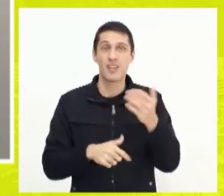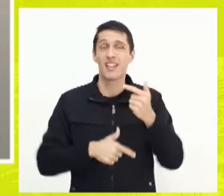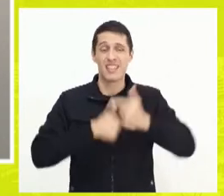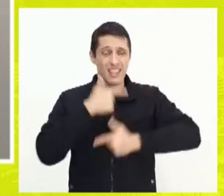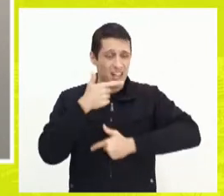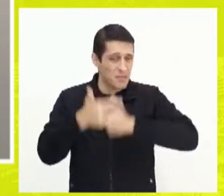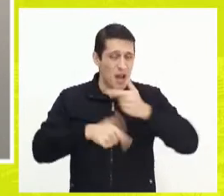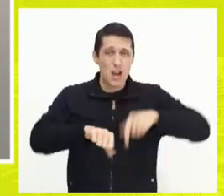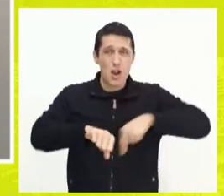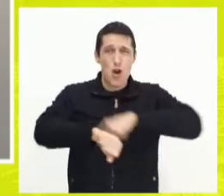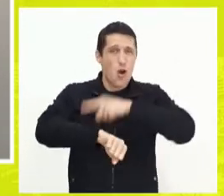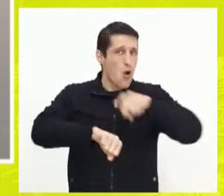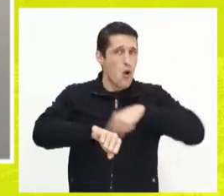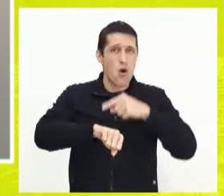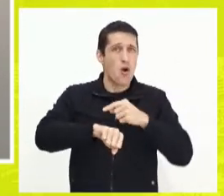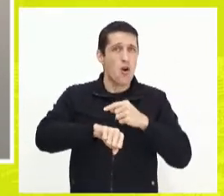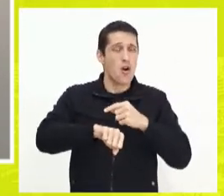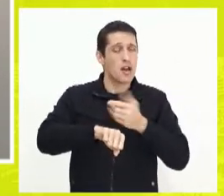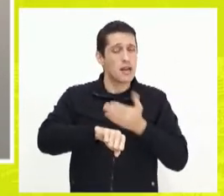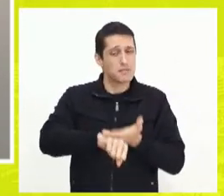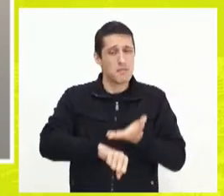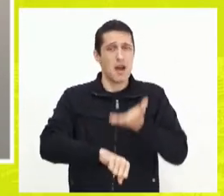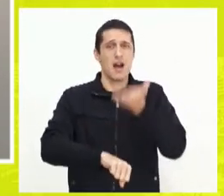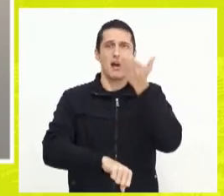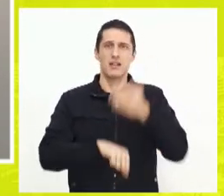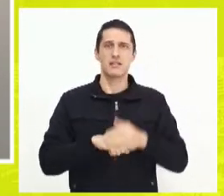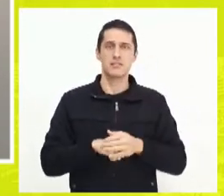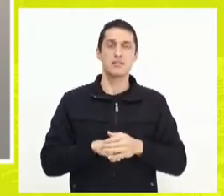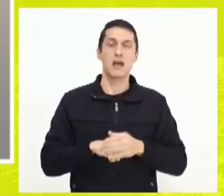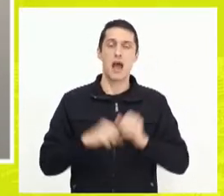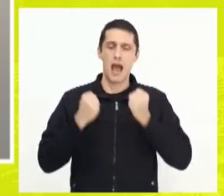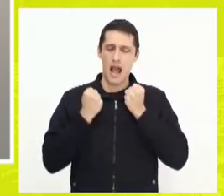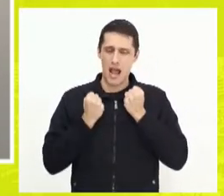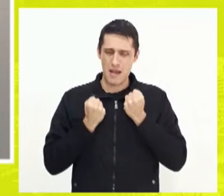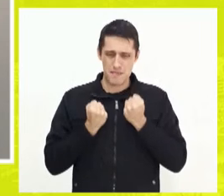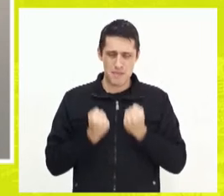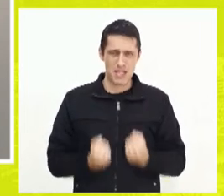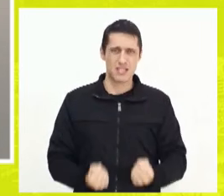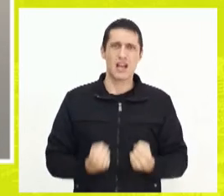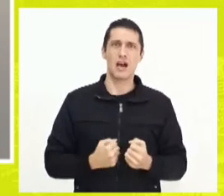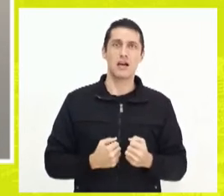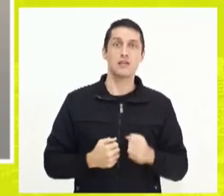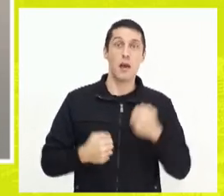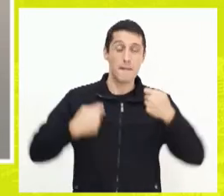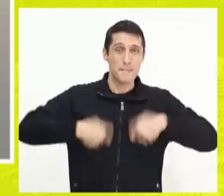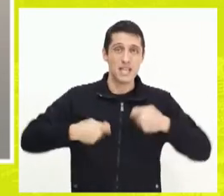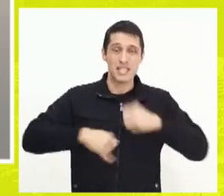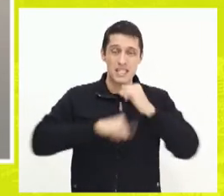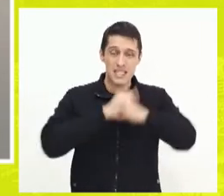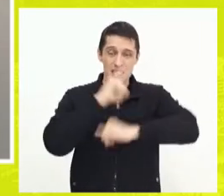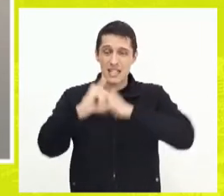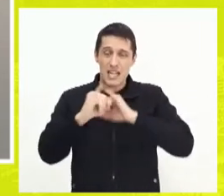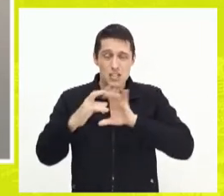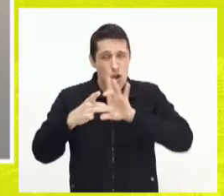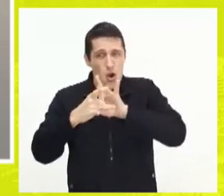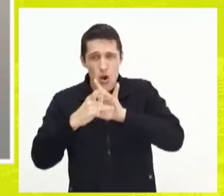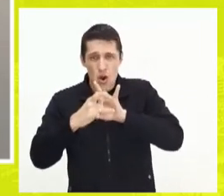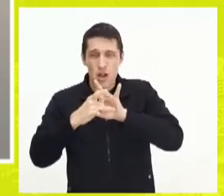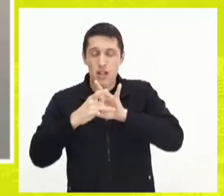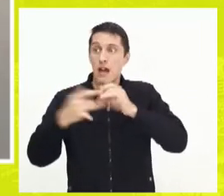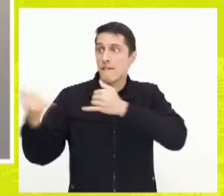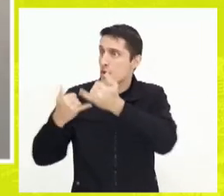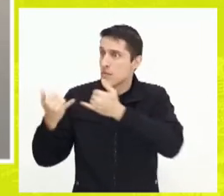longer hours more exhausting hours that we are connected all the time receiving information from